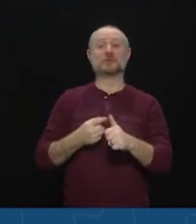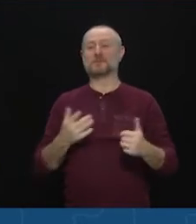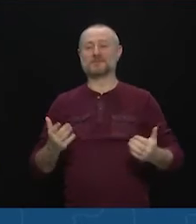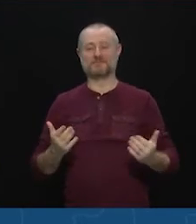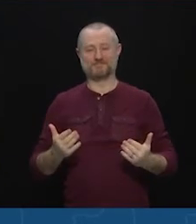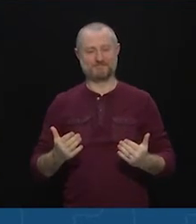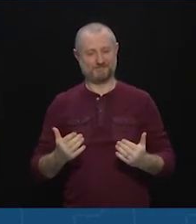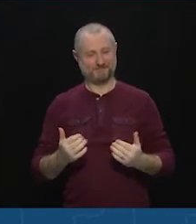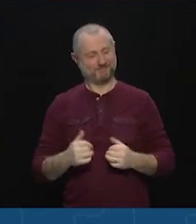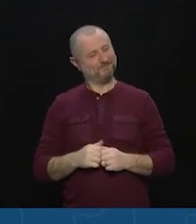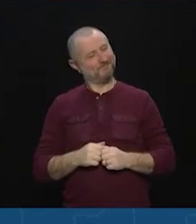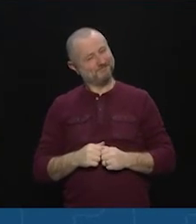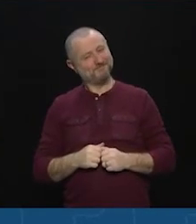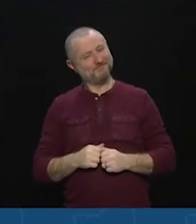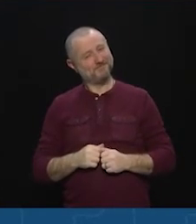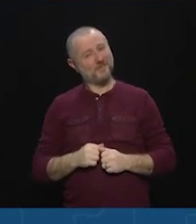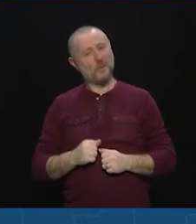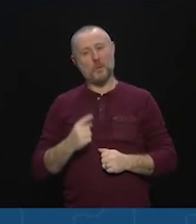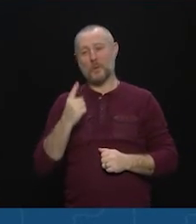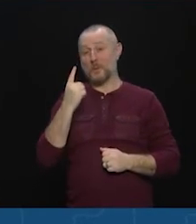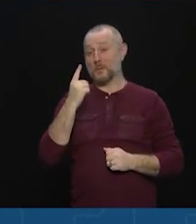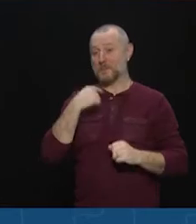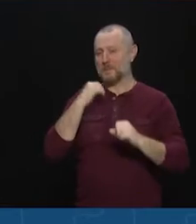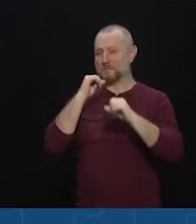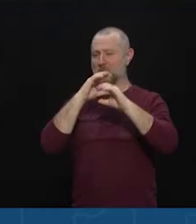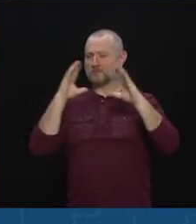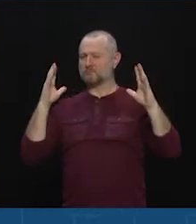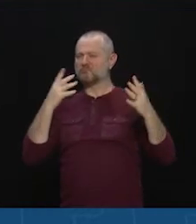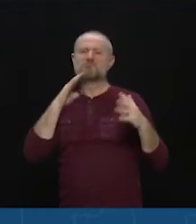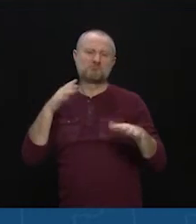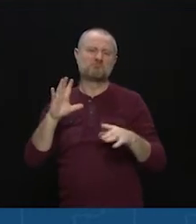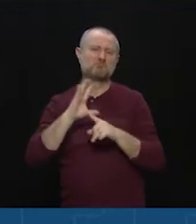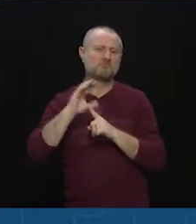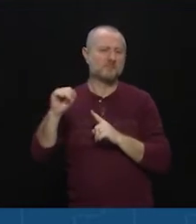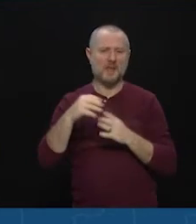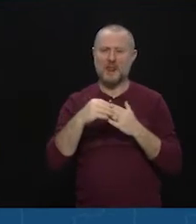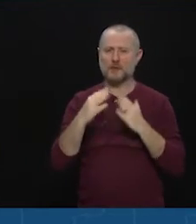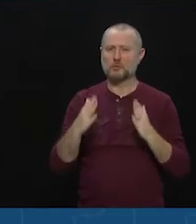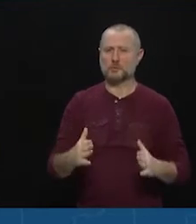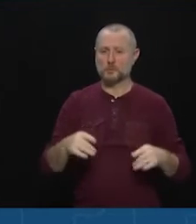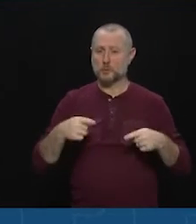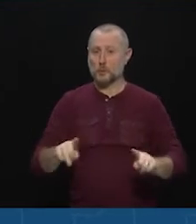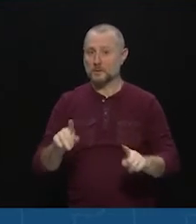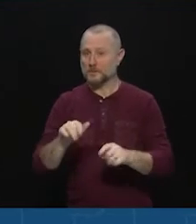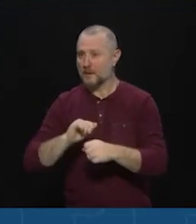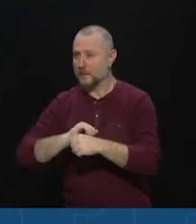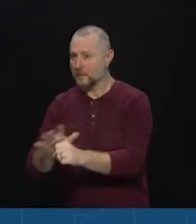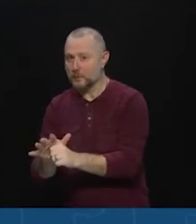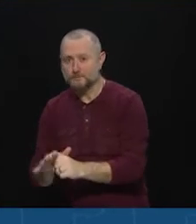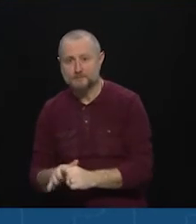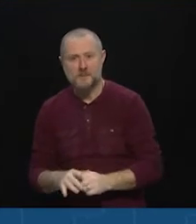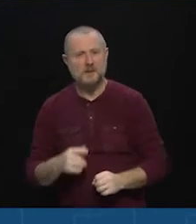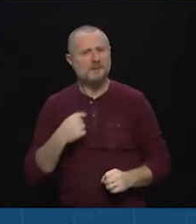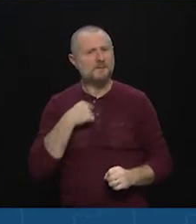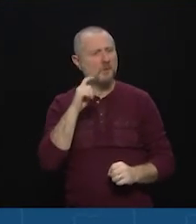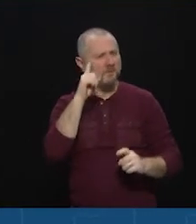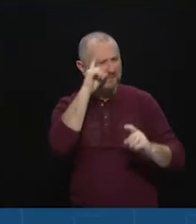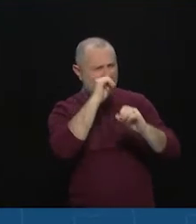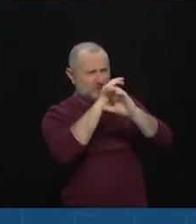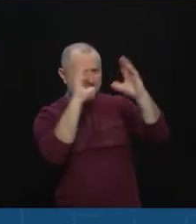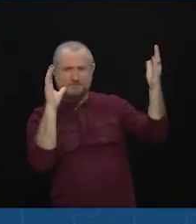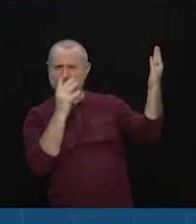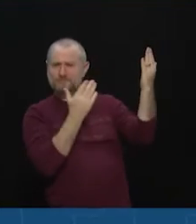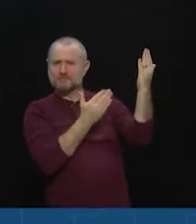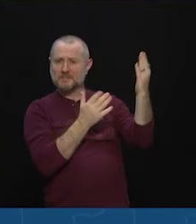when you think about extraordinary leaders during a pandemic, you have to think about what the leader of SUNY Upstate has accomplished.